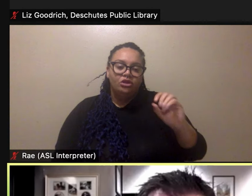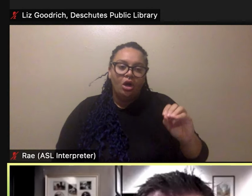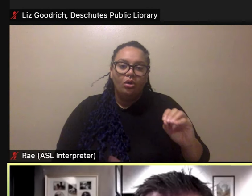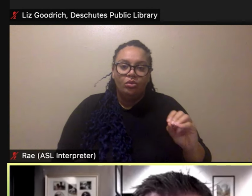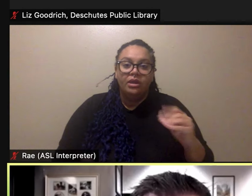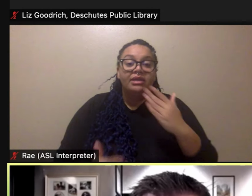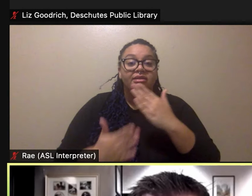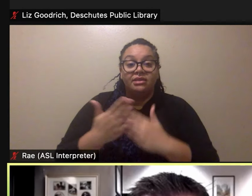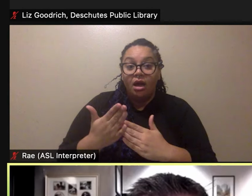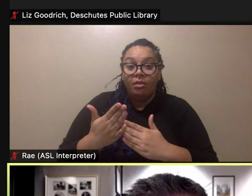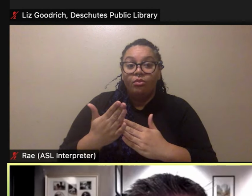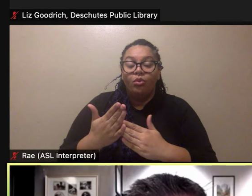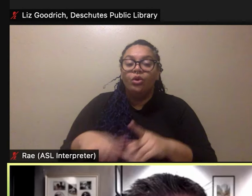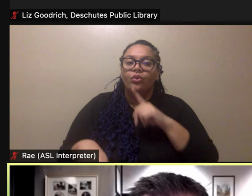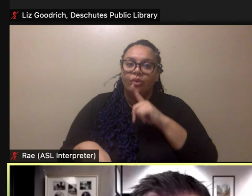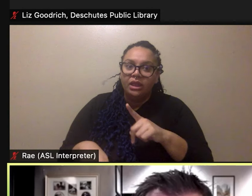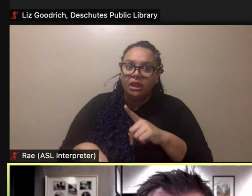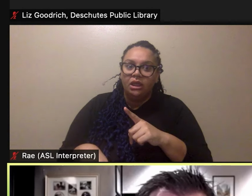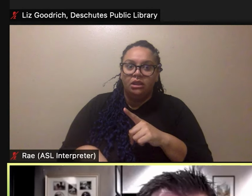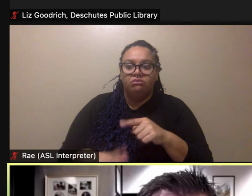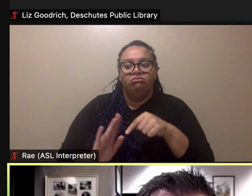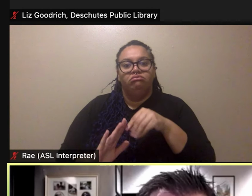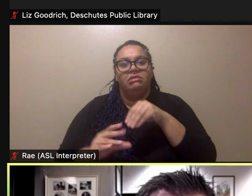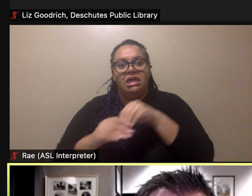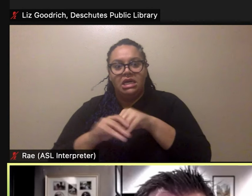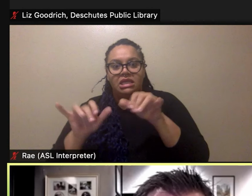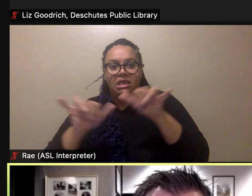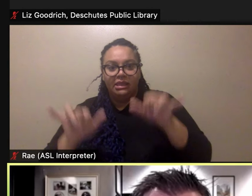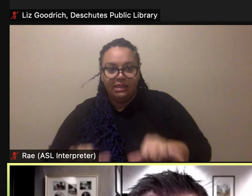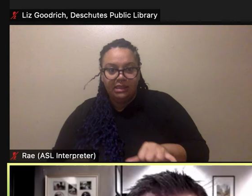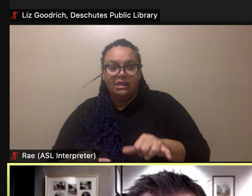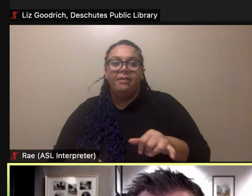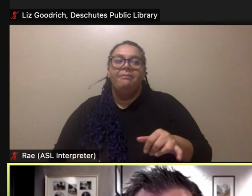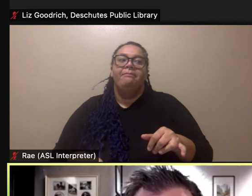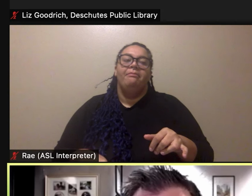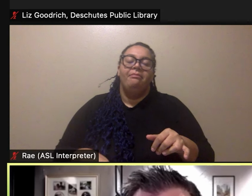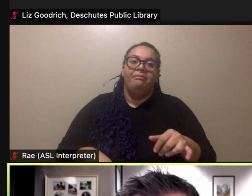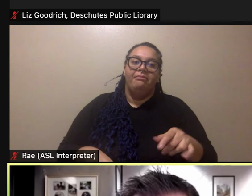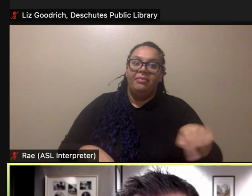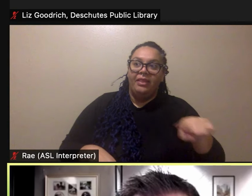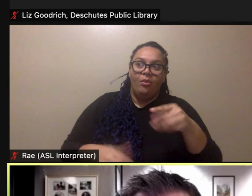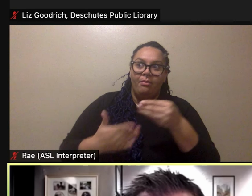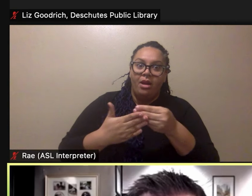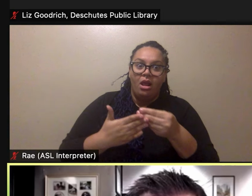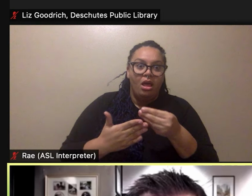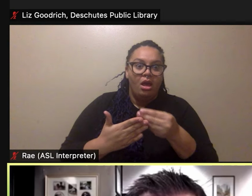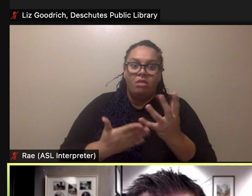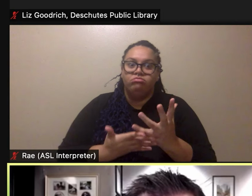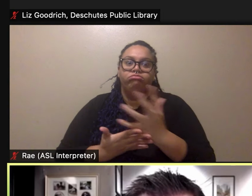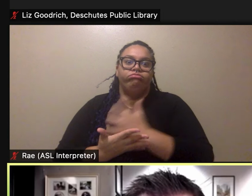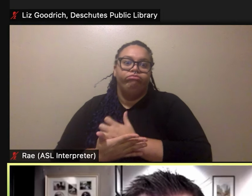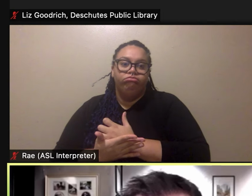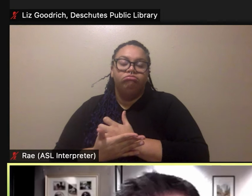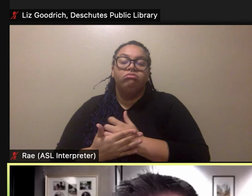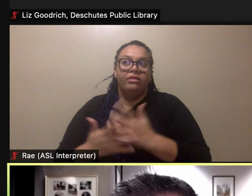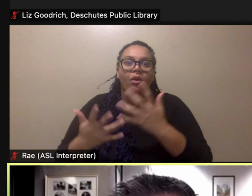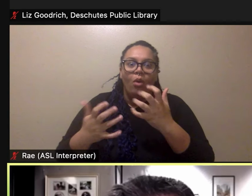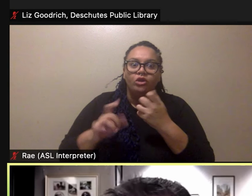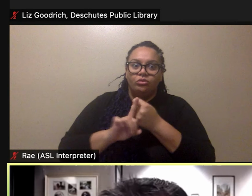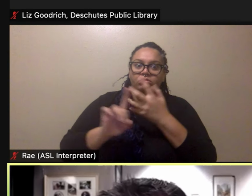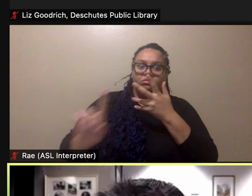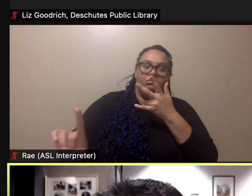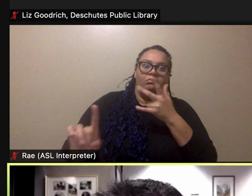Some of them, of course, were deeply embedded in the slave system, made so much money on it, they wanted to expand it. And there were a few. John Jay would have been one of them,